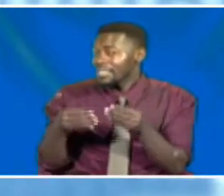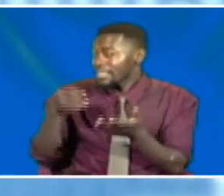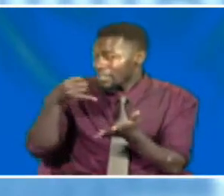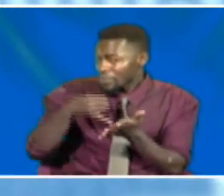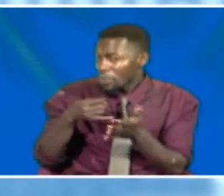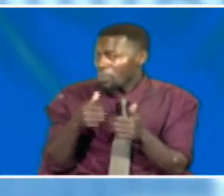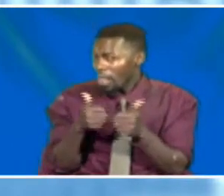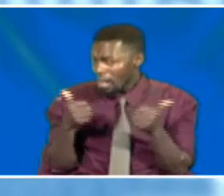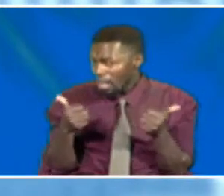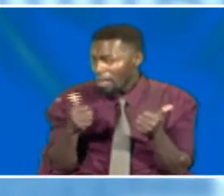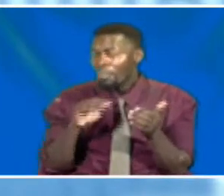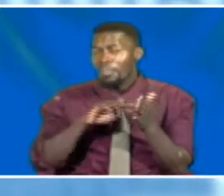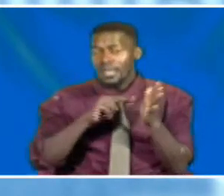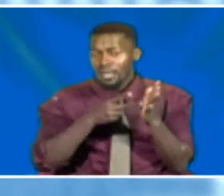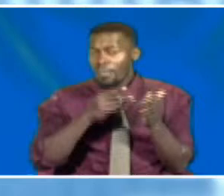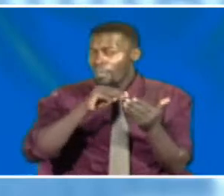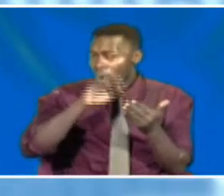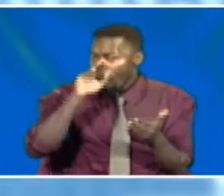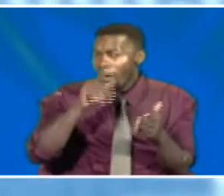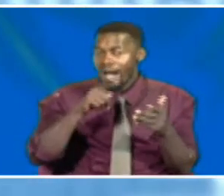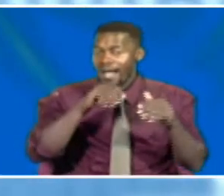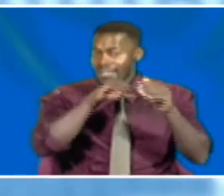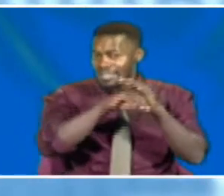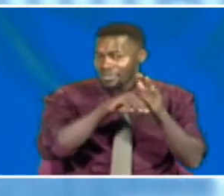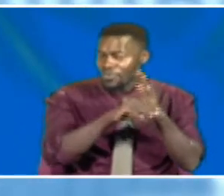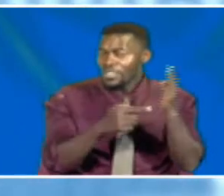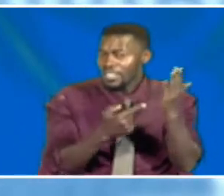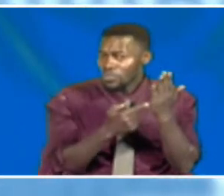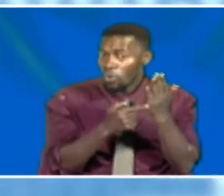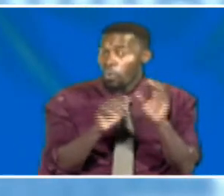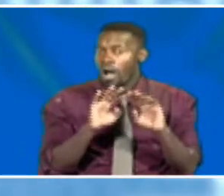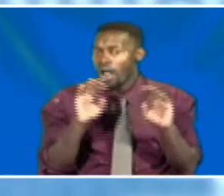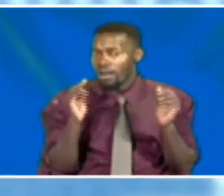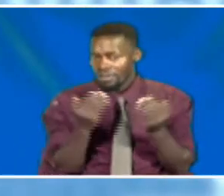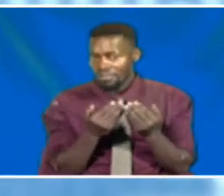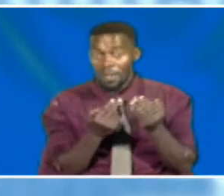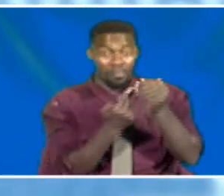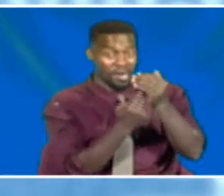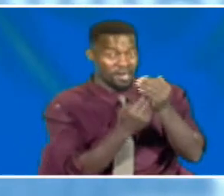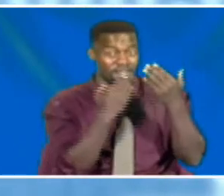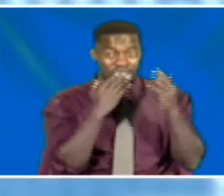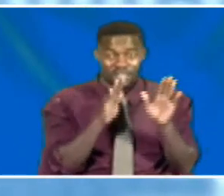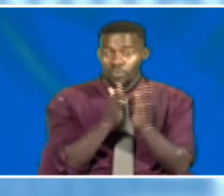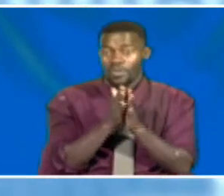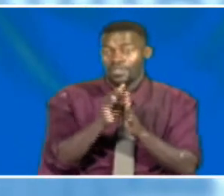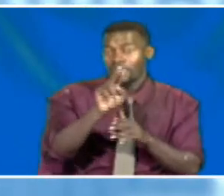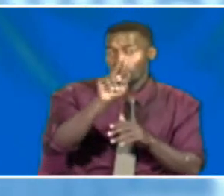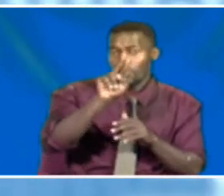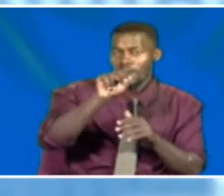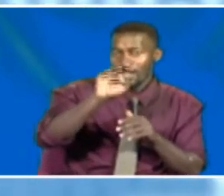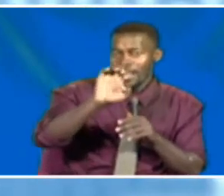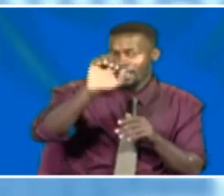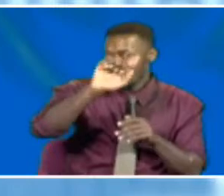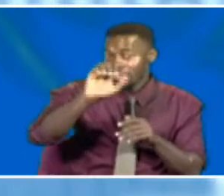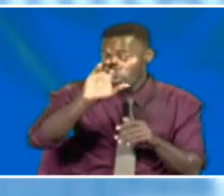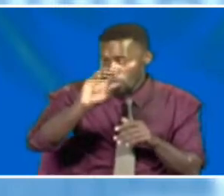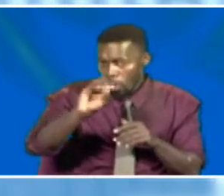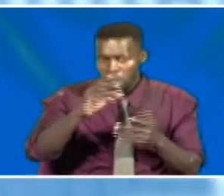more accessible digital world. Now, Huawei, in partnership with UNESCO, Kenya Kise, organized